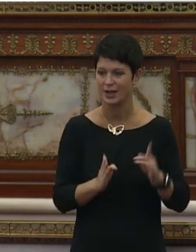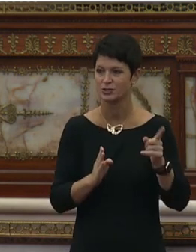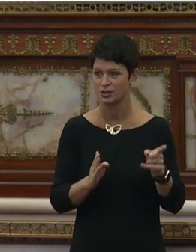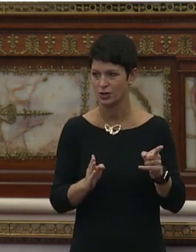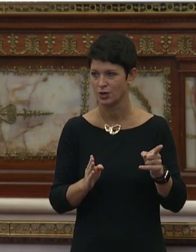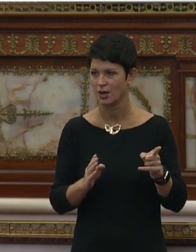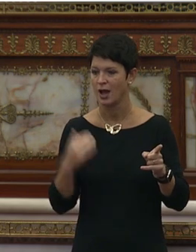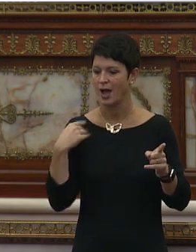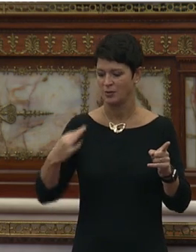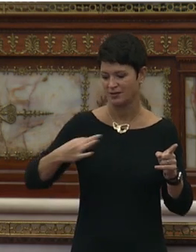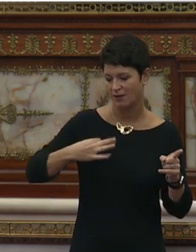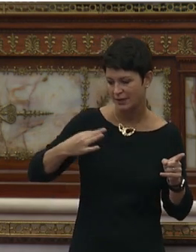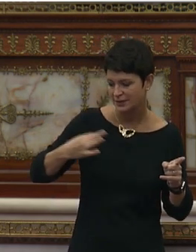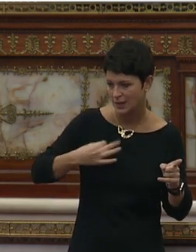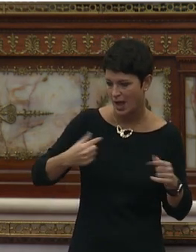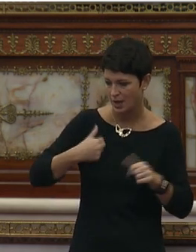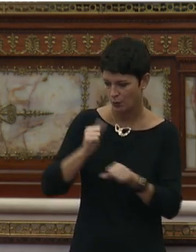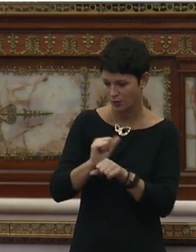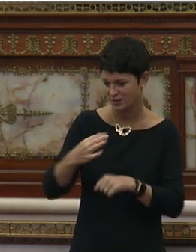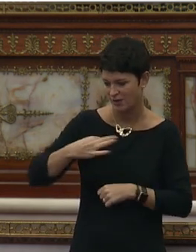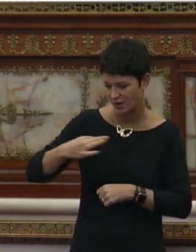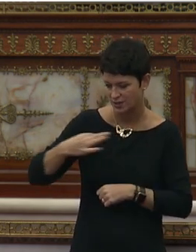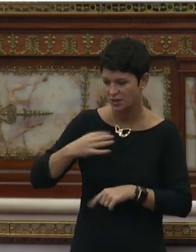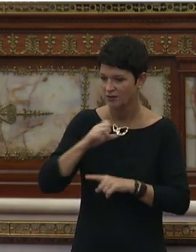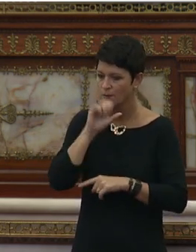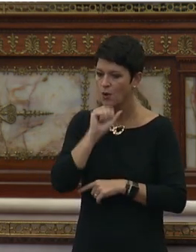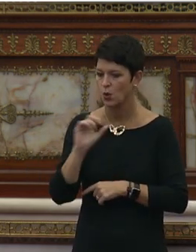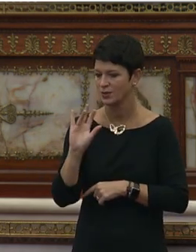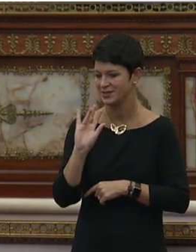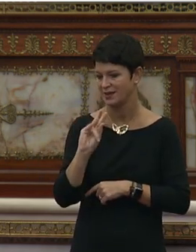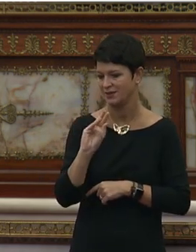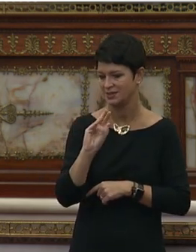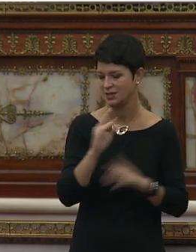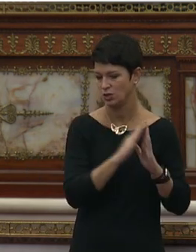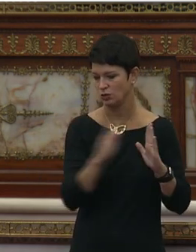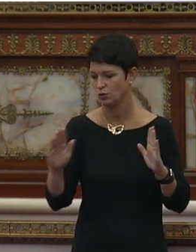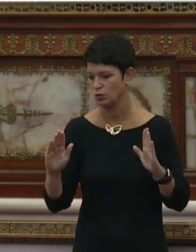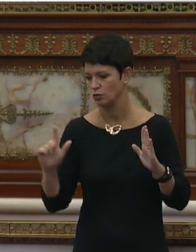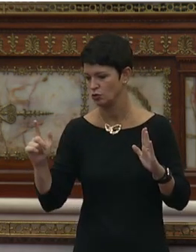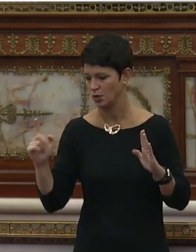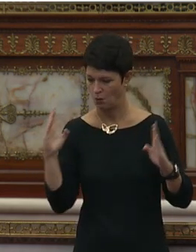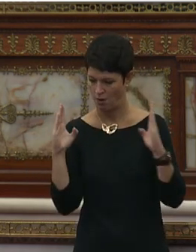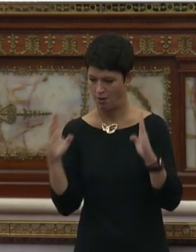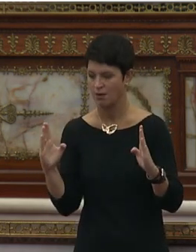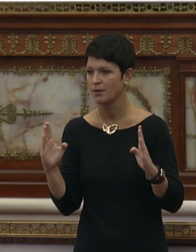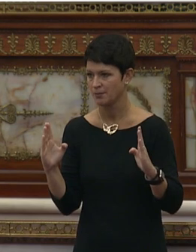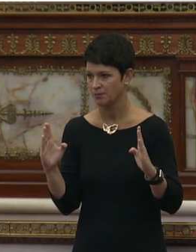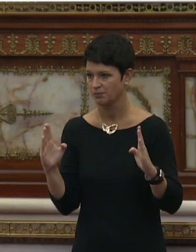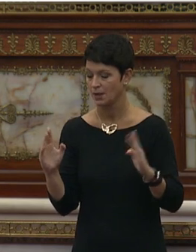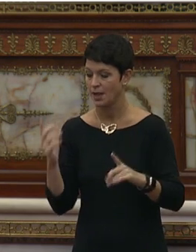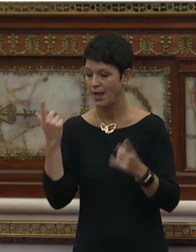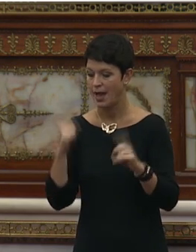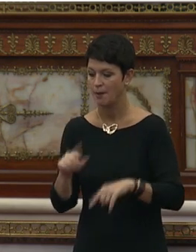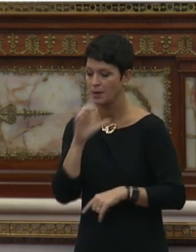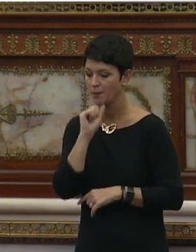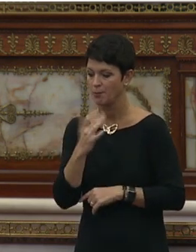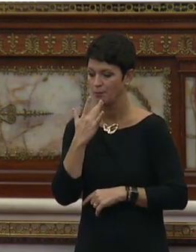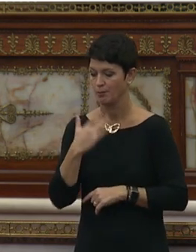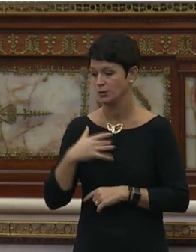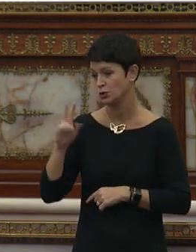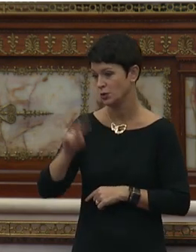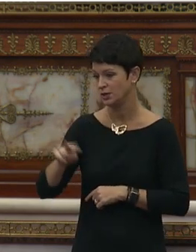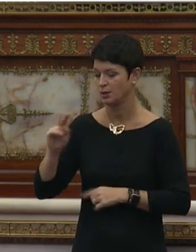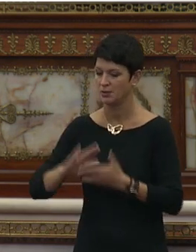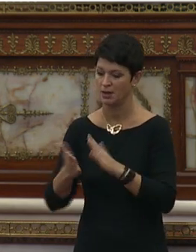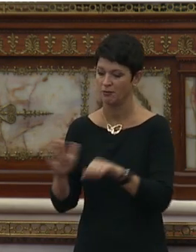and I was a volunteer from the age of 17 through 21, at 22, I